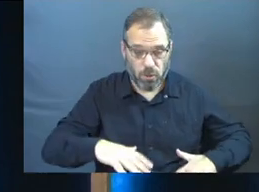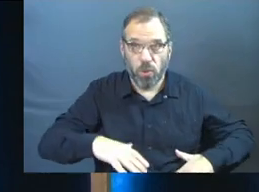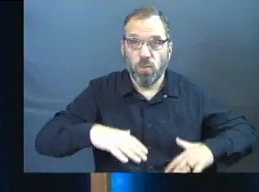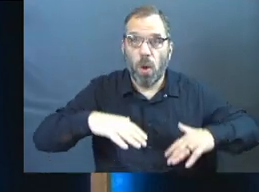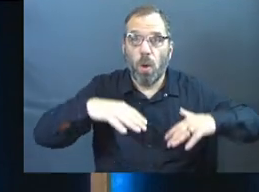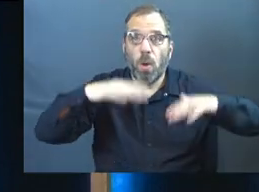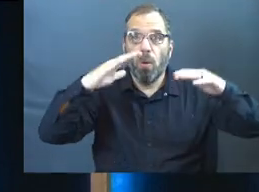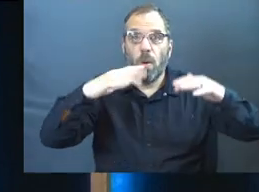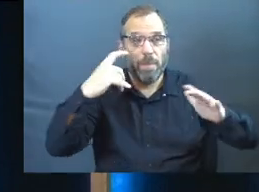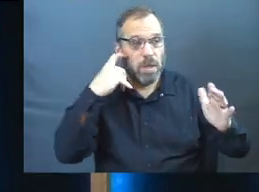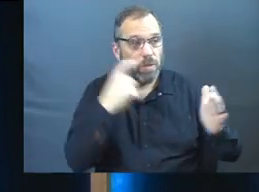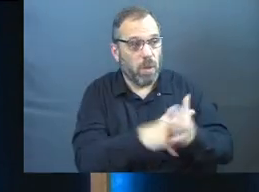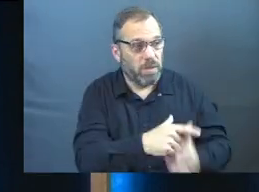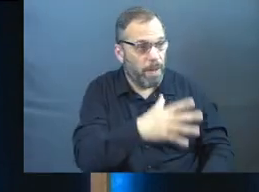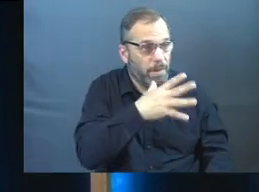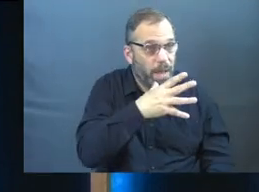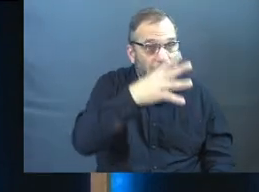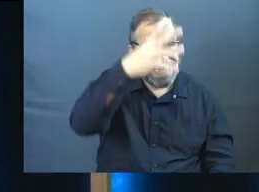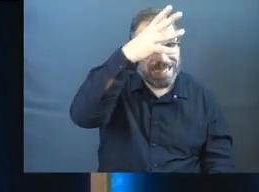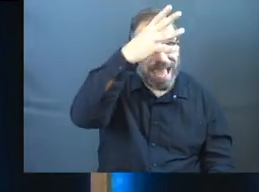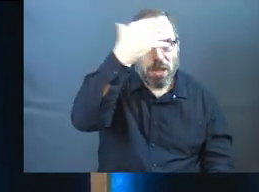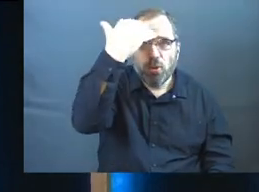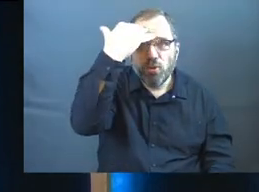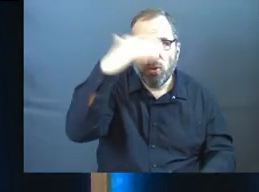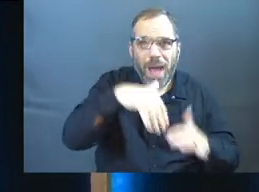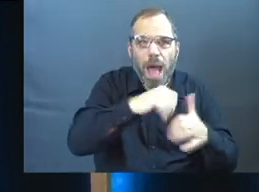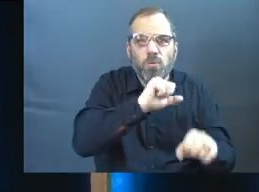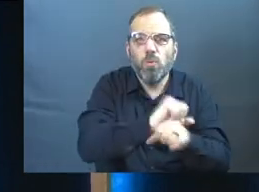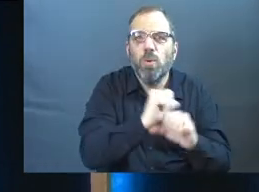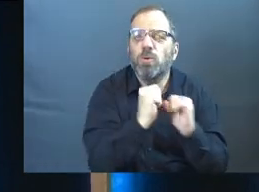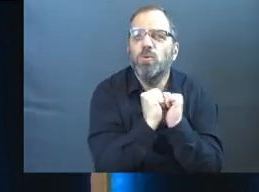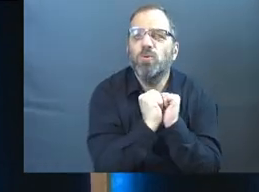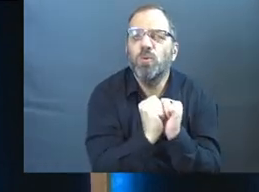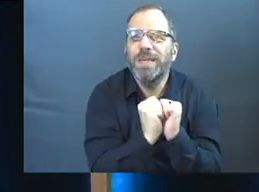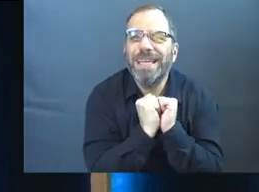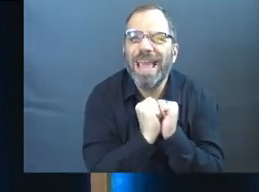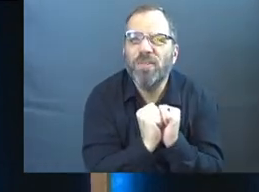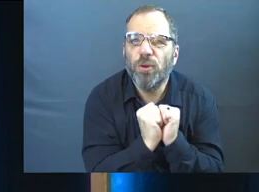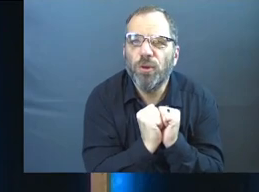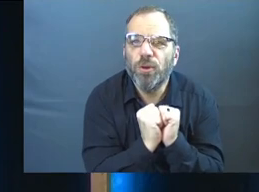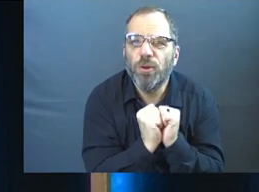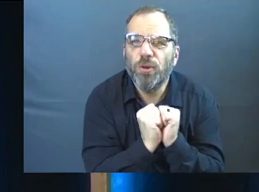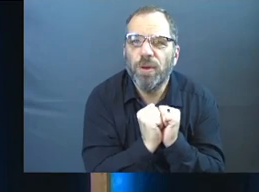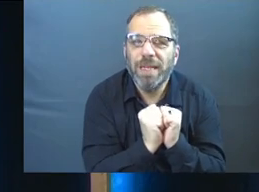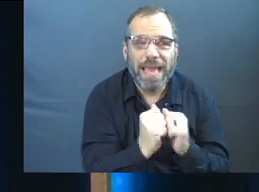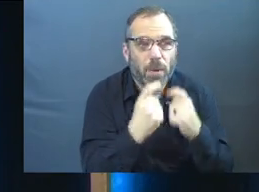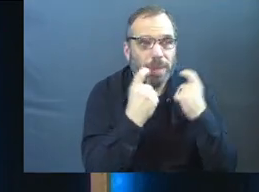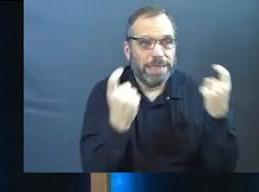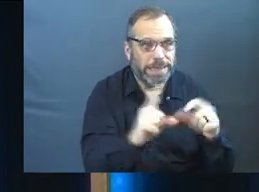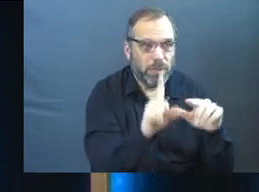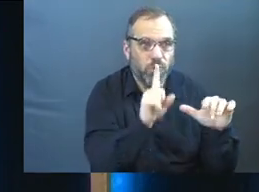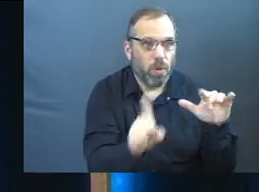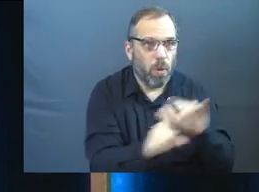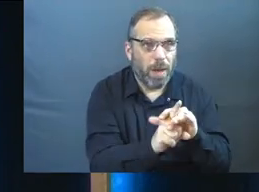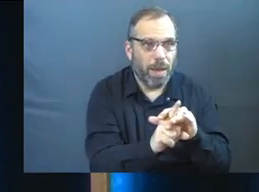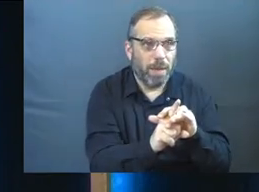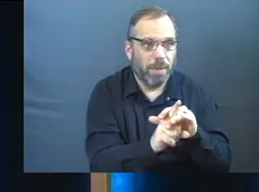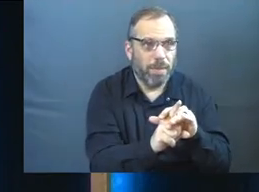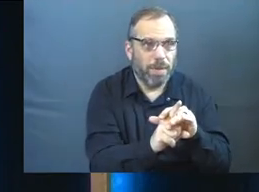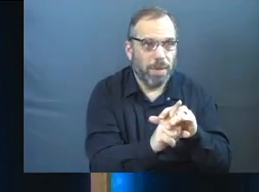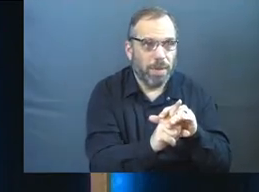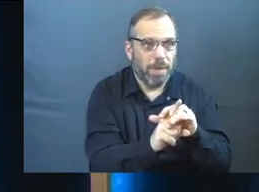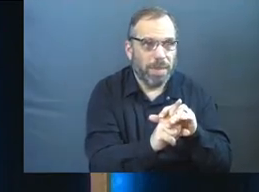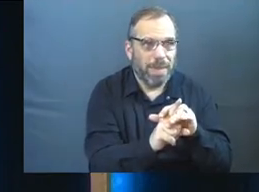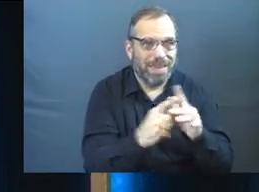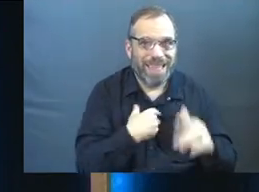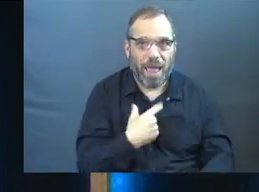up seeing a mom and dad who knew how to do the work. And knowing that when sin shows up, it doesn't mean that we're